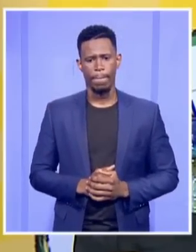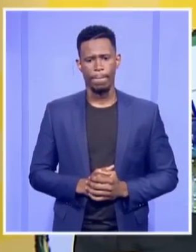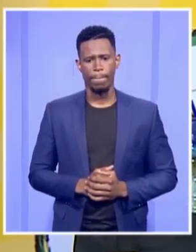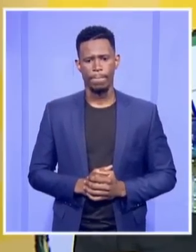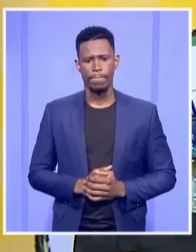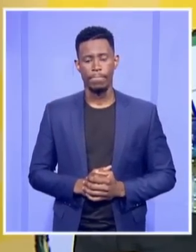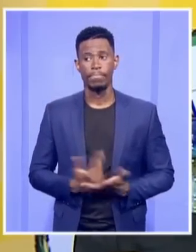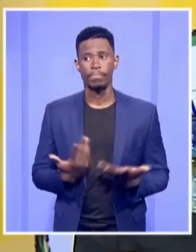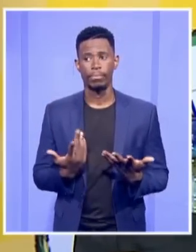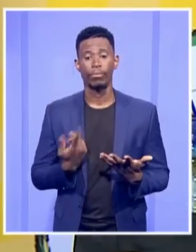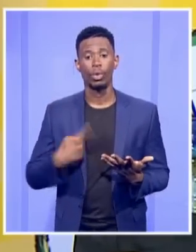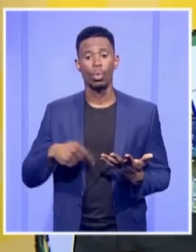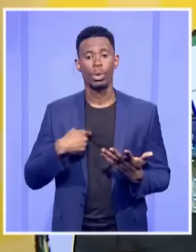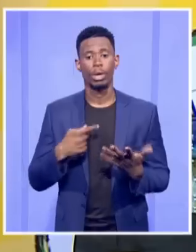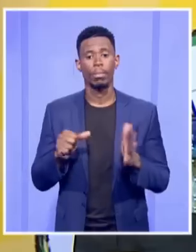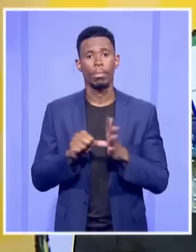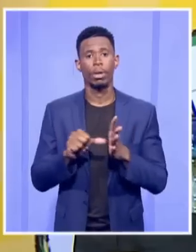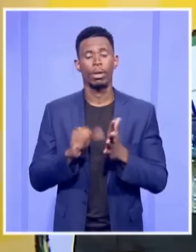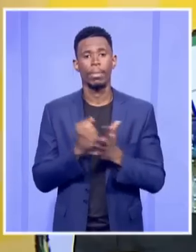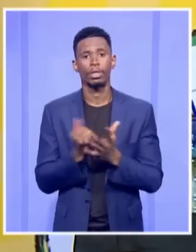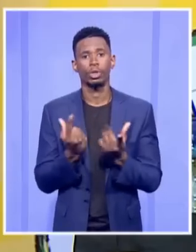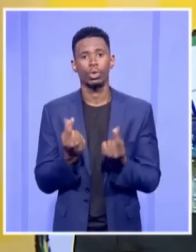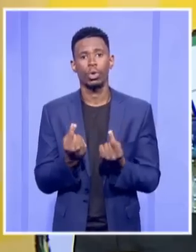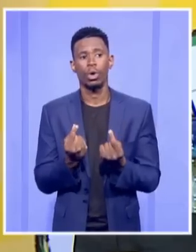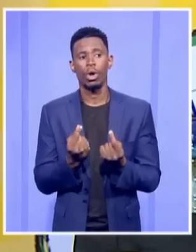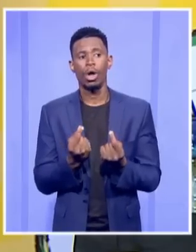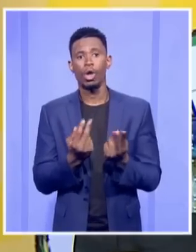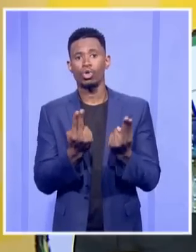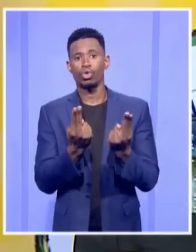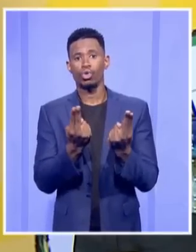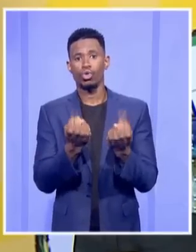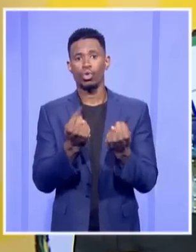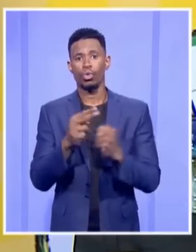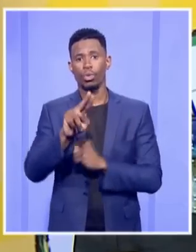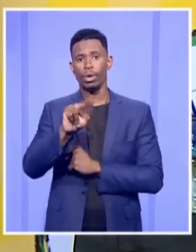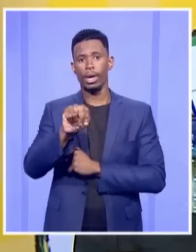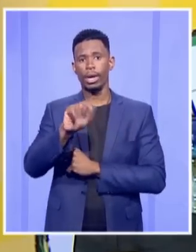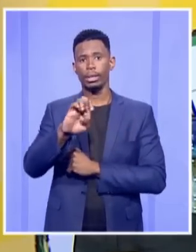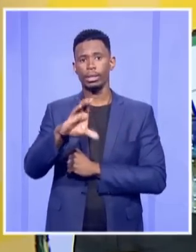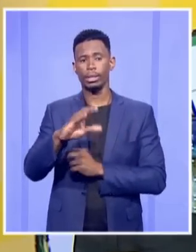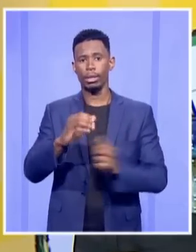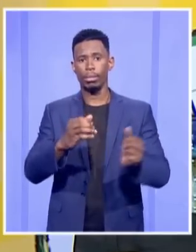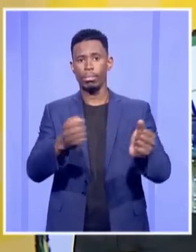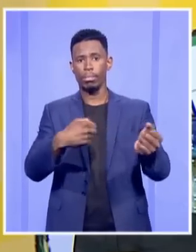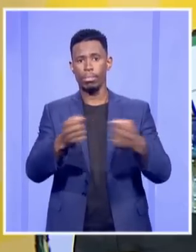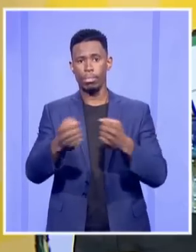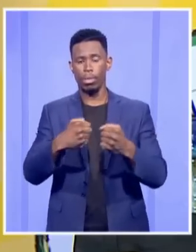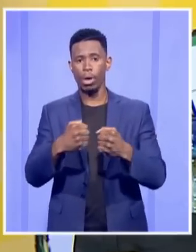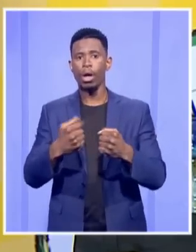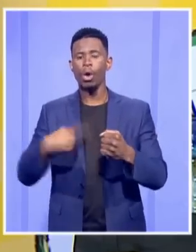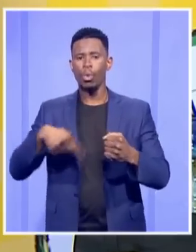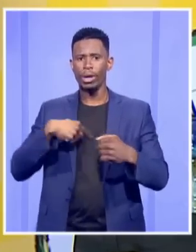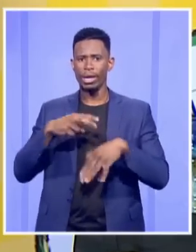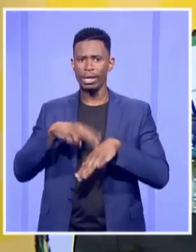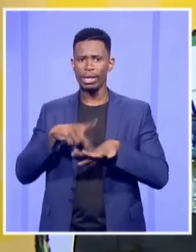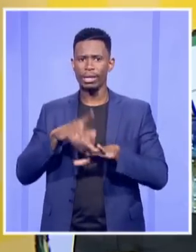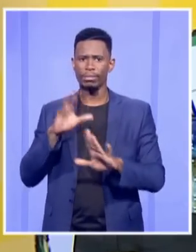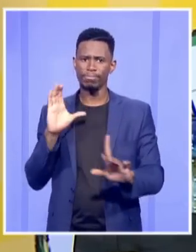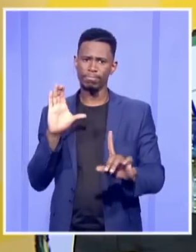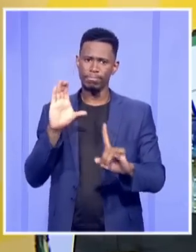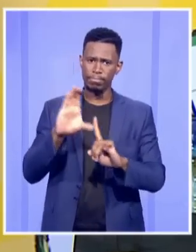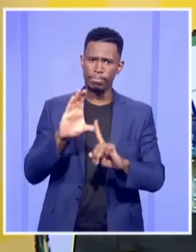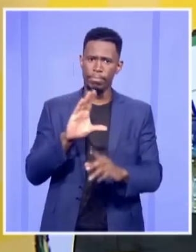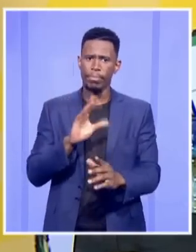That we empower the incoming National Executive Committee, which will be elected here in this national